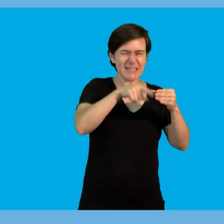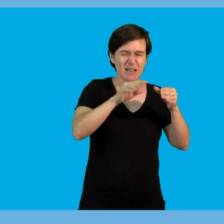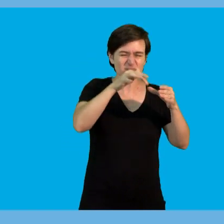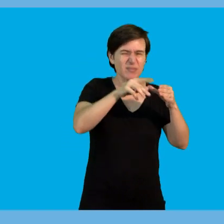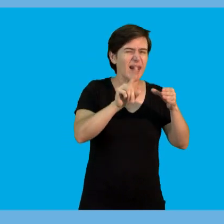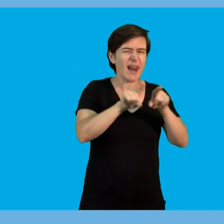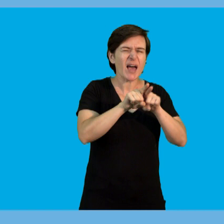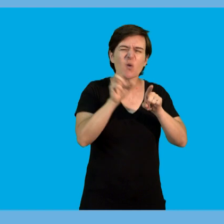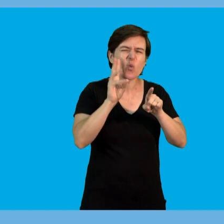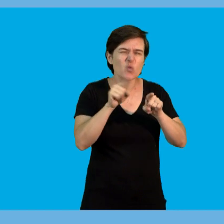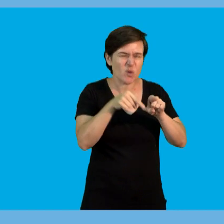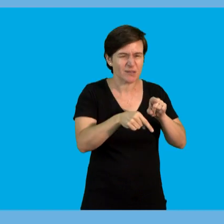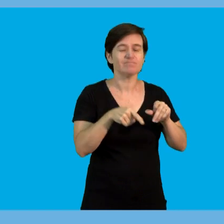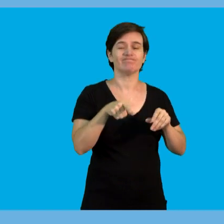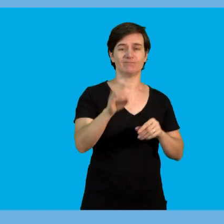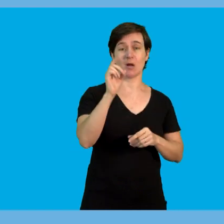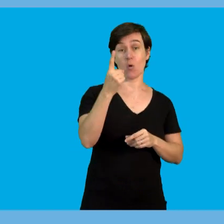is our electrolyte.